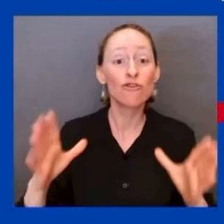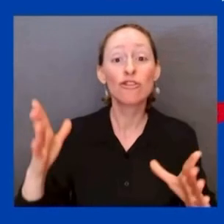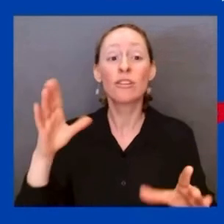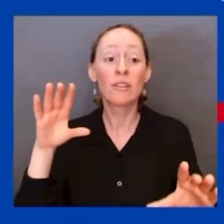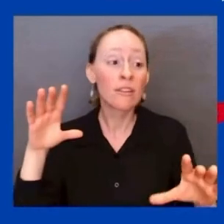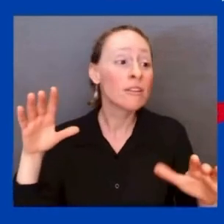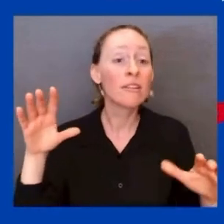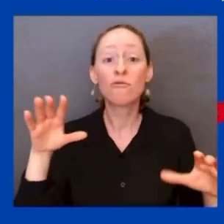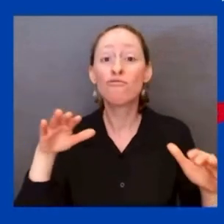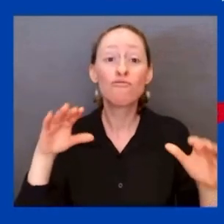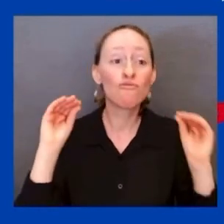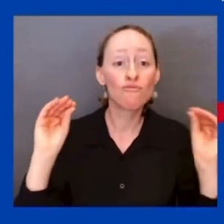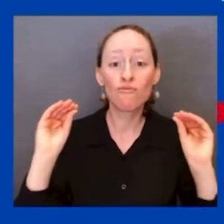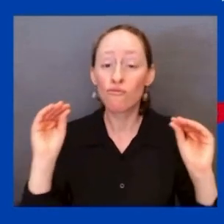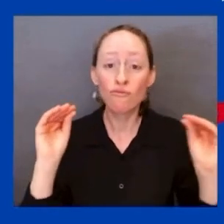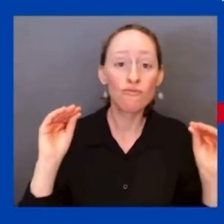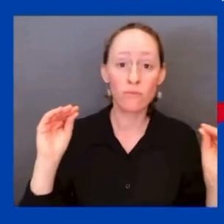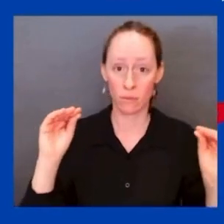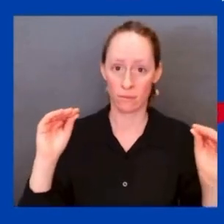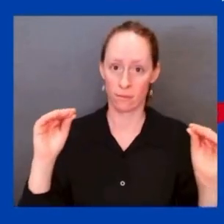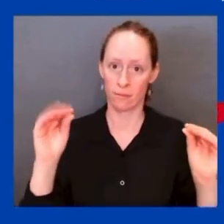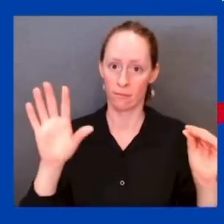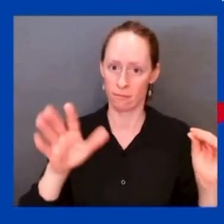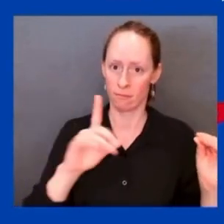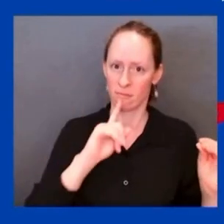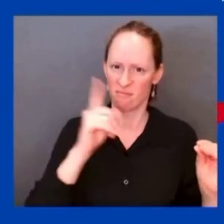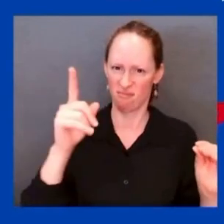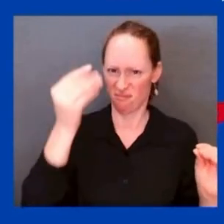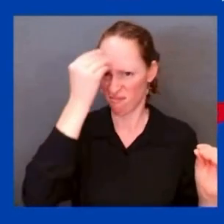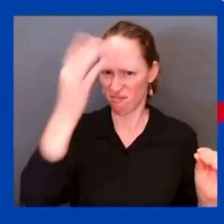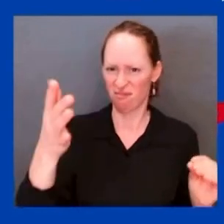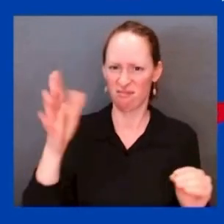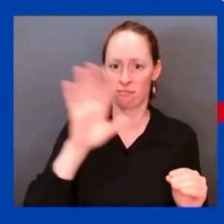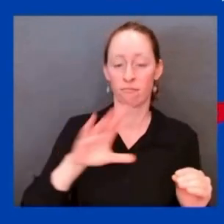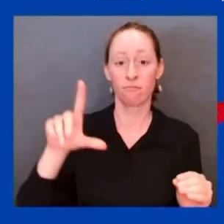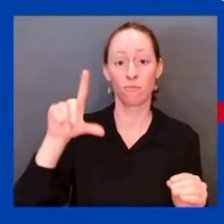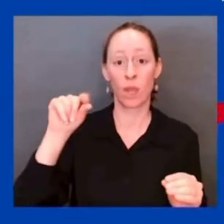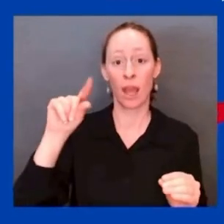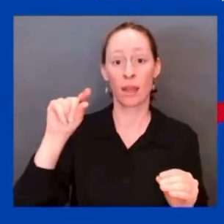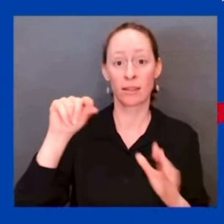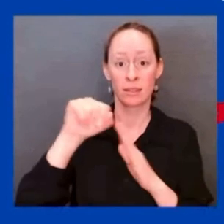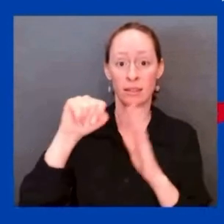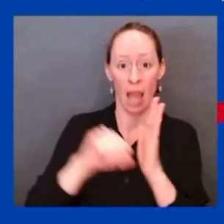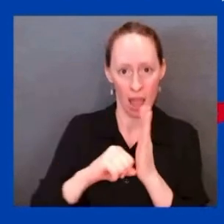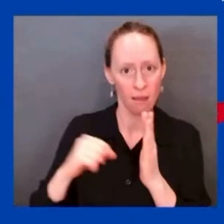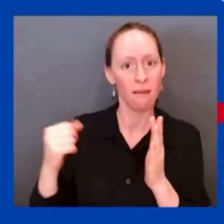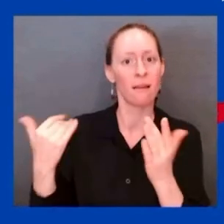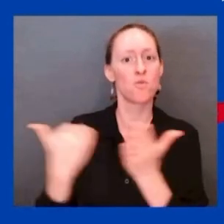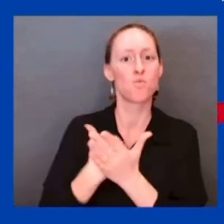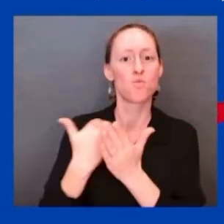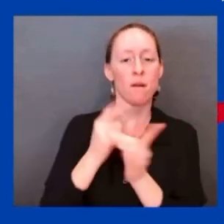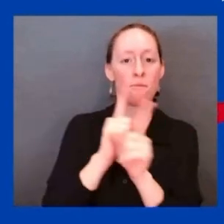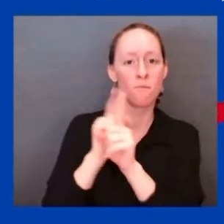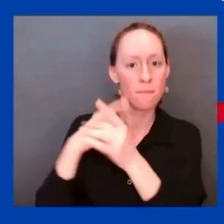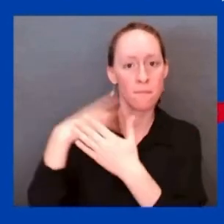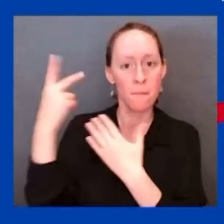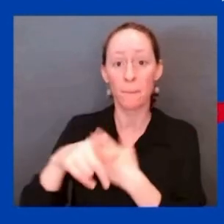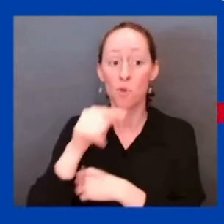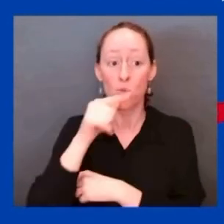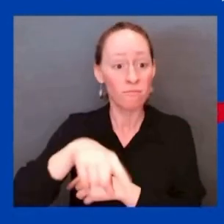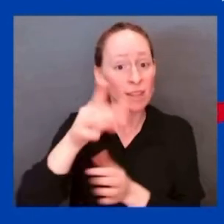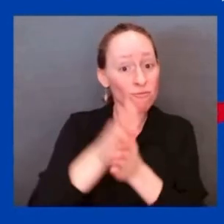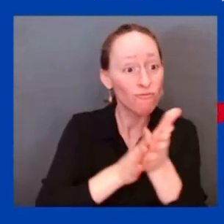place registered apprenticeship programs. These programs give aspiring teachers a chance to train under experienced teachers like all of